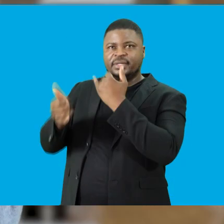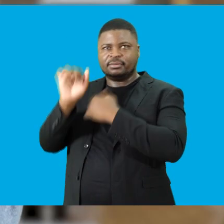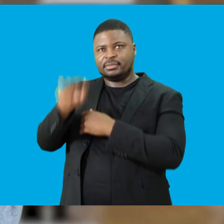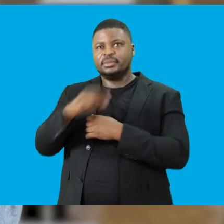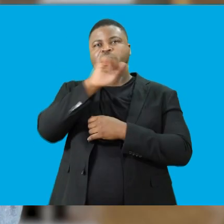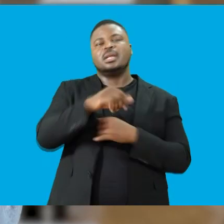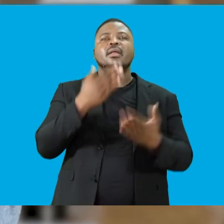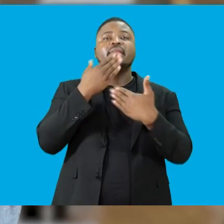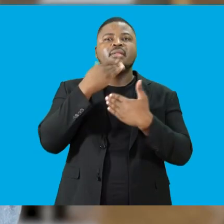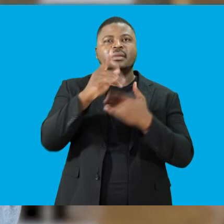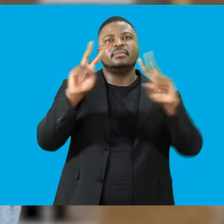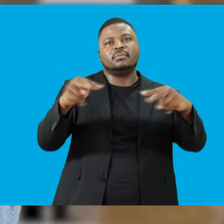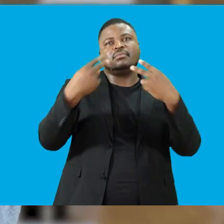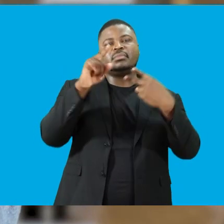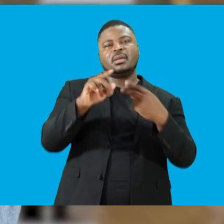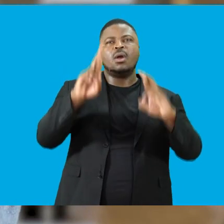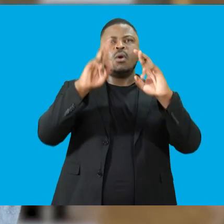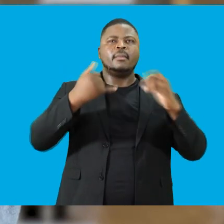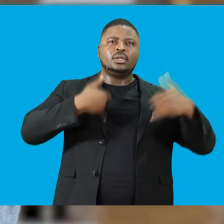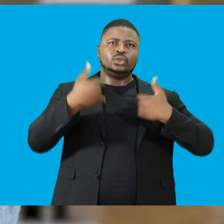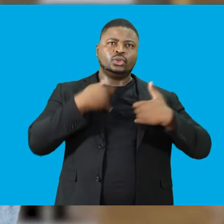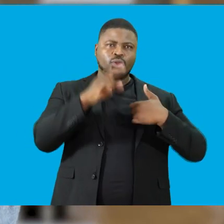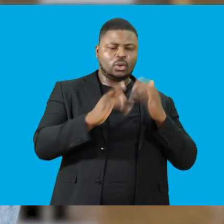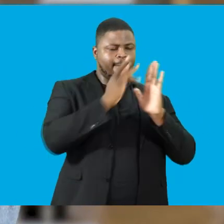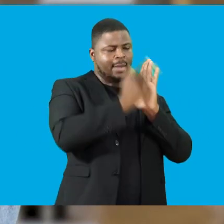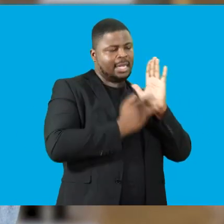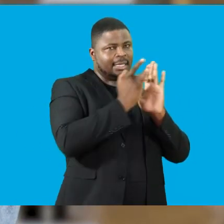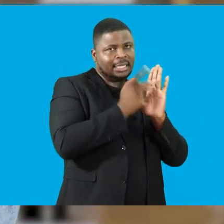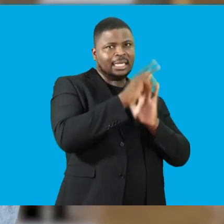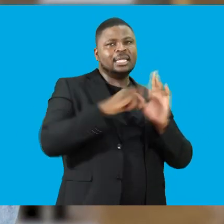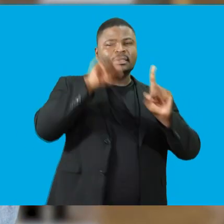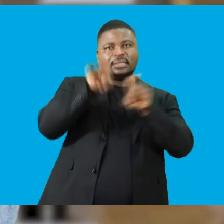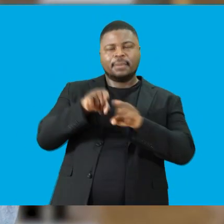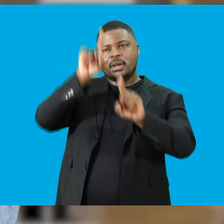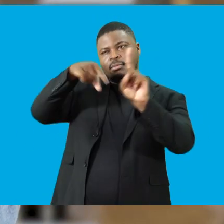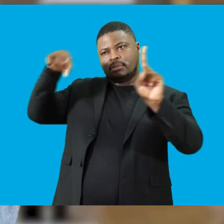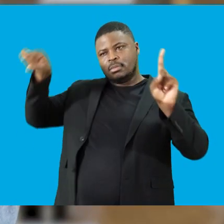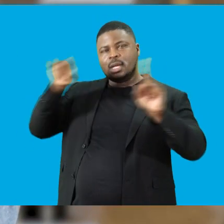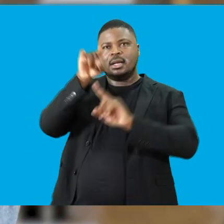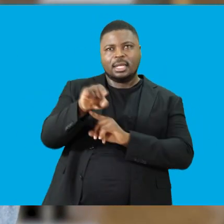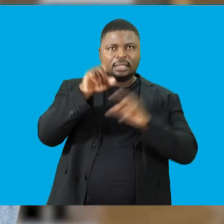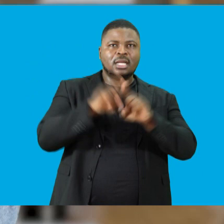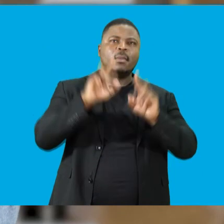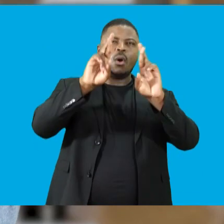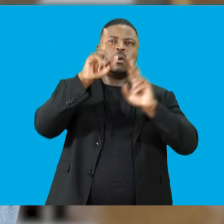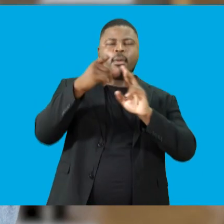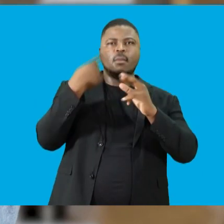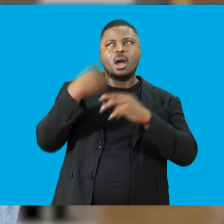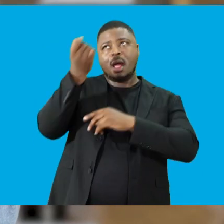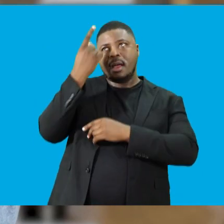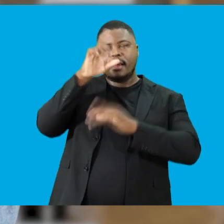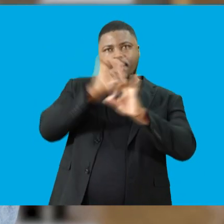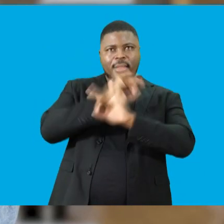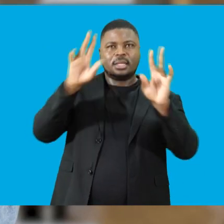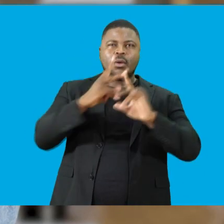for tuning in today for this lesson. I hope you had a lovely lesson and you understand pie chart and line graphs better and you are able to differentiate between a line